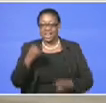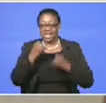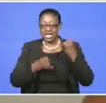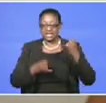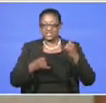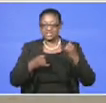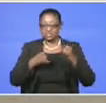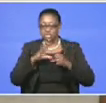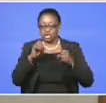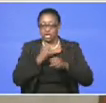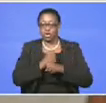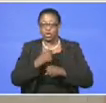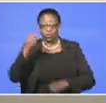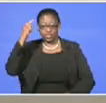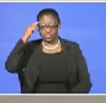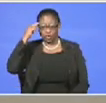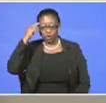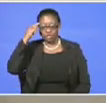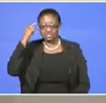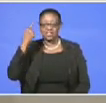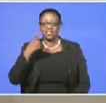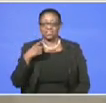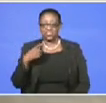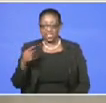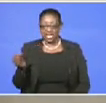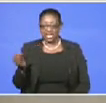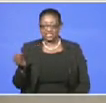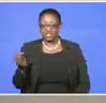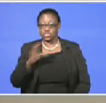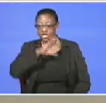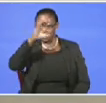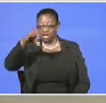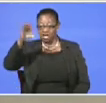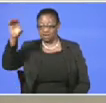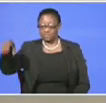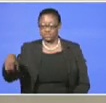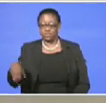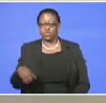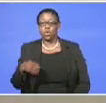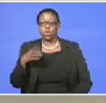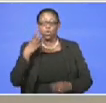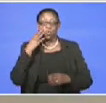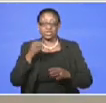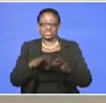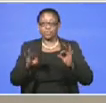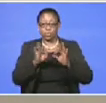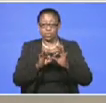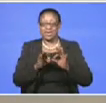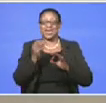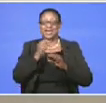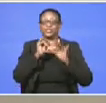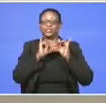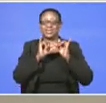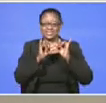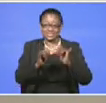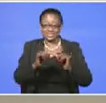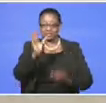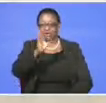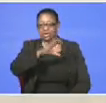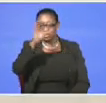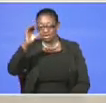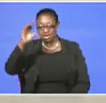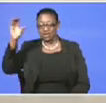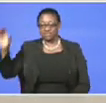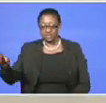year, you know, we thought it was important to, you know, keep what was already invested and take off and pick up where the government left off. You know, they did